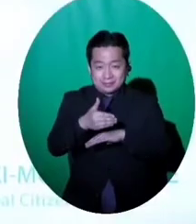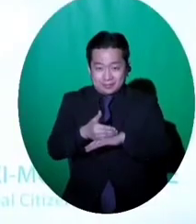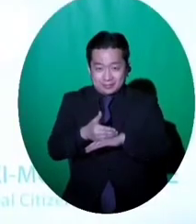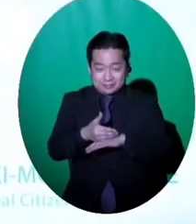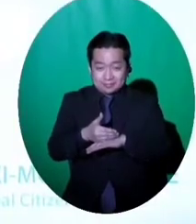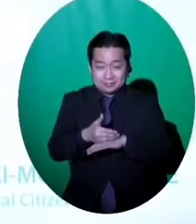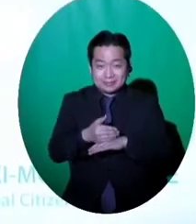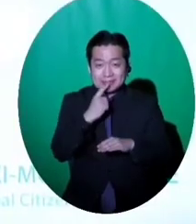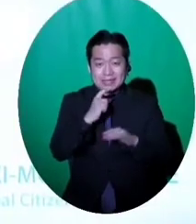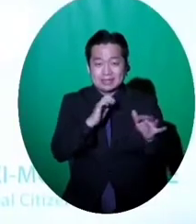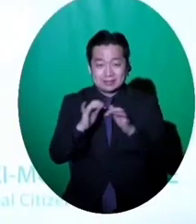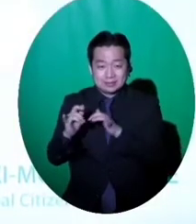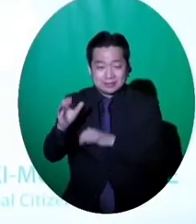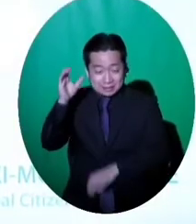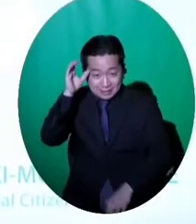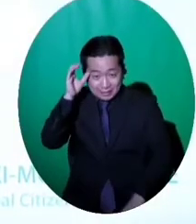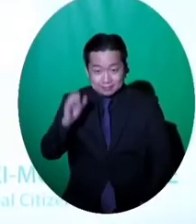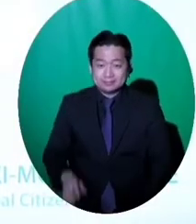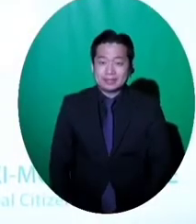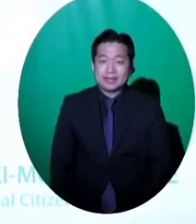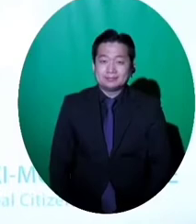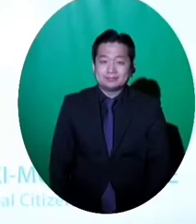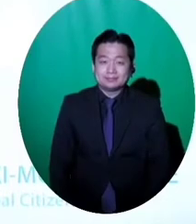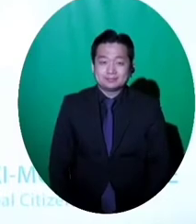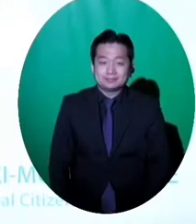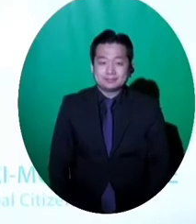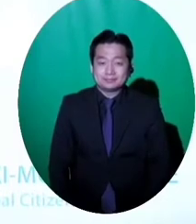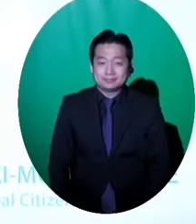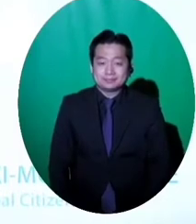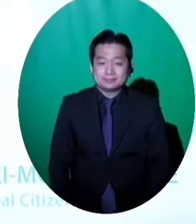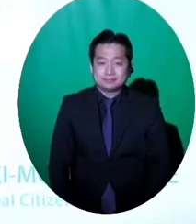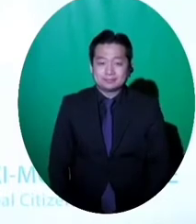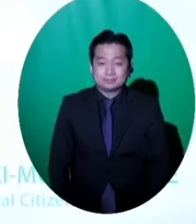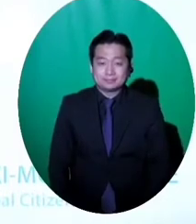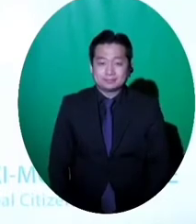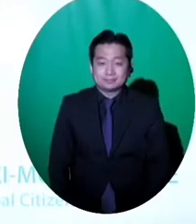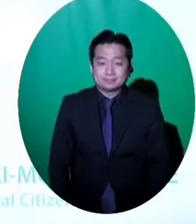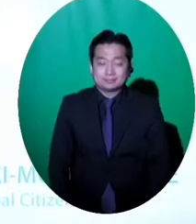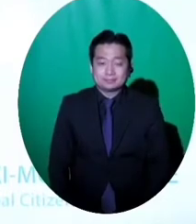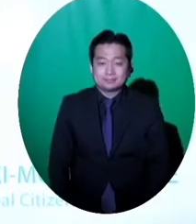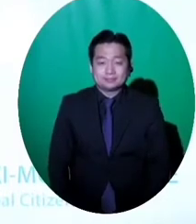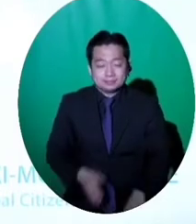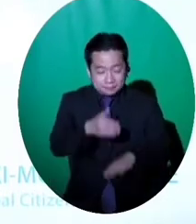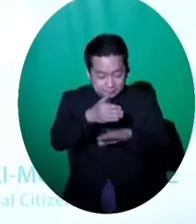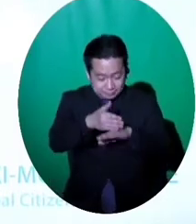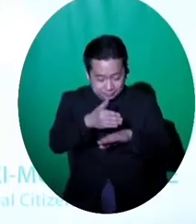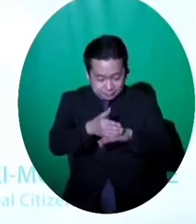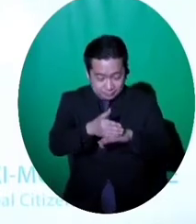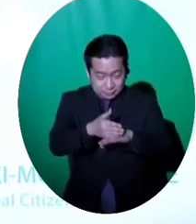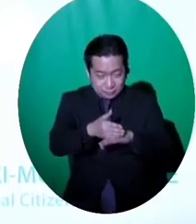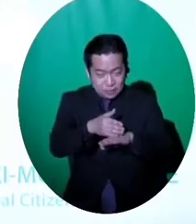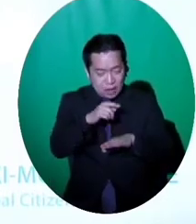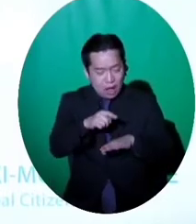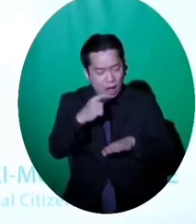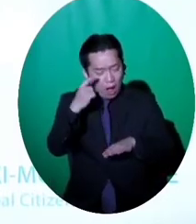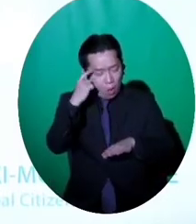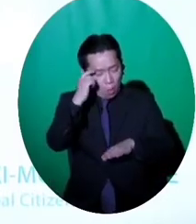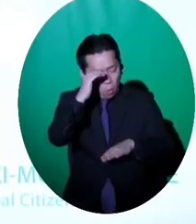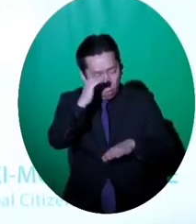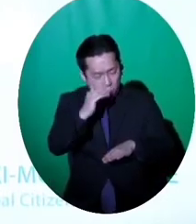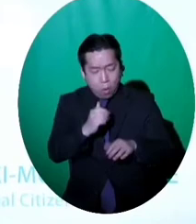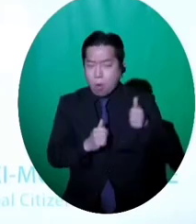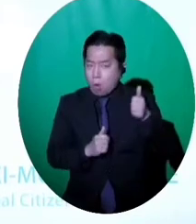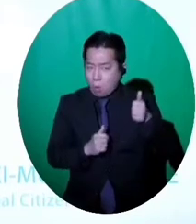Thank you. Thank you for the insightful presentation. You point out some critical limitations of current